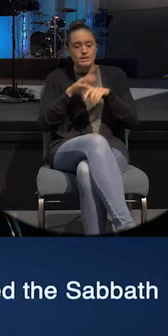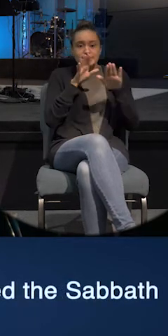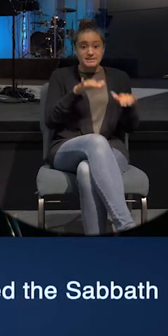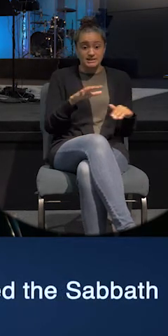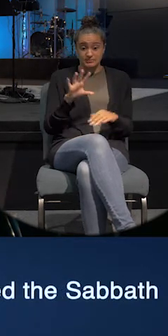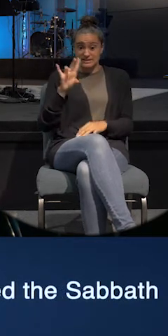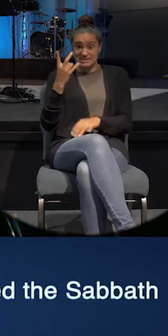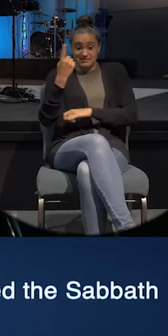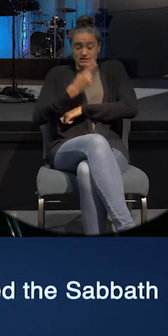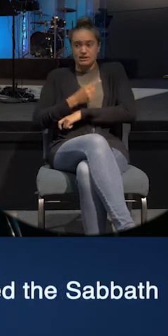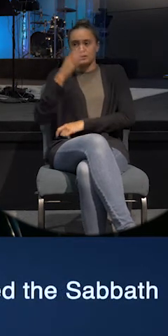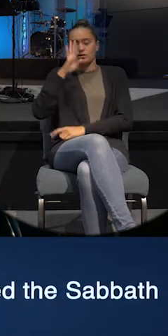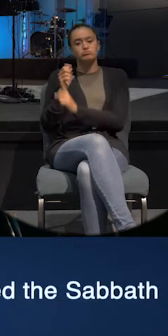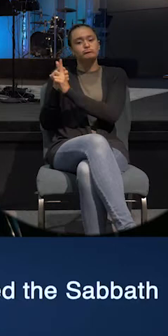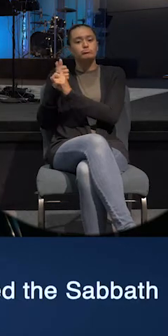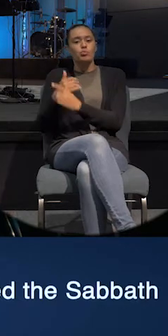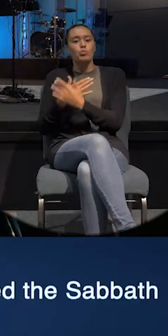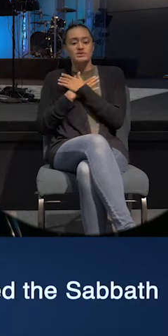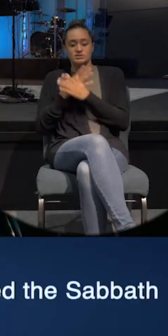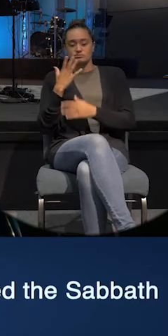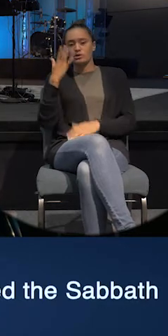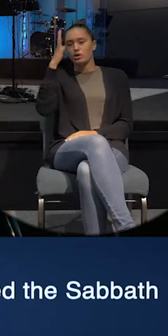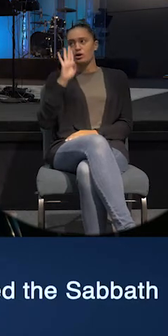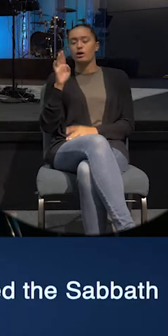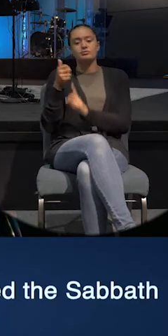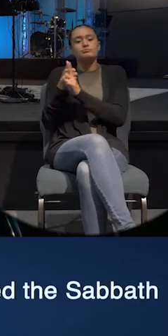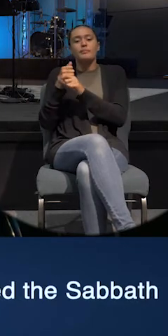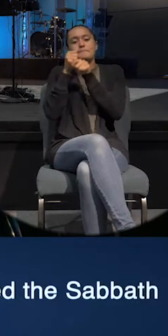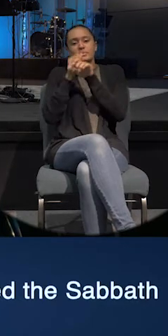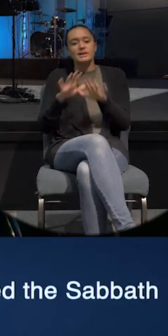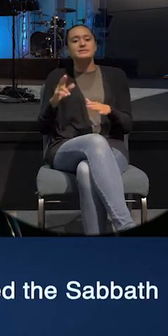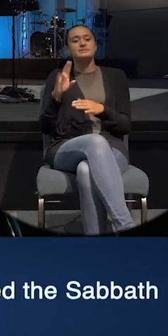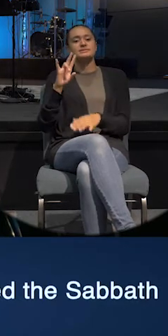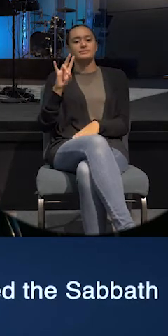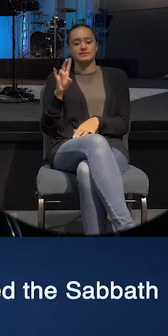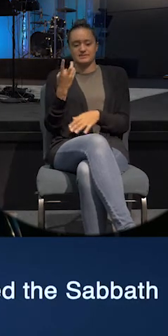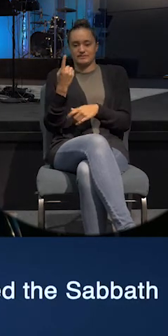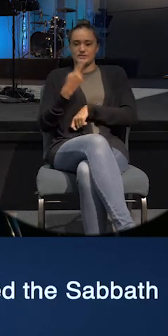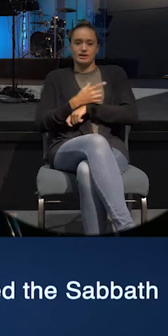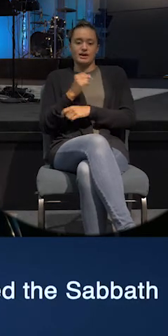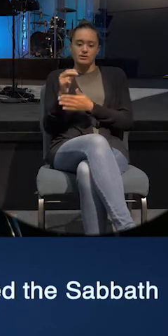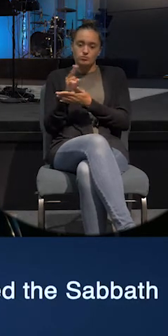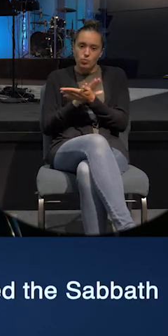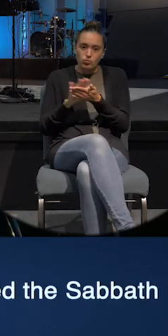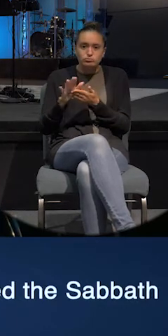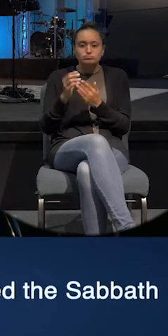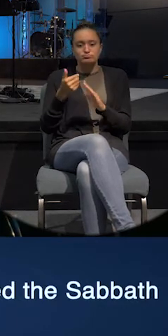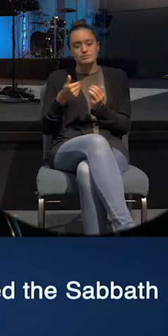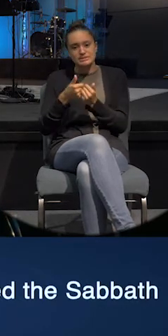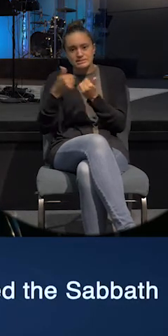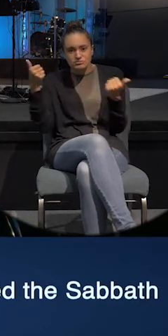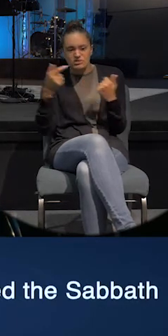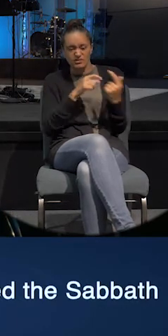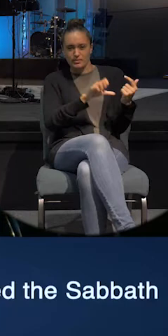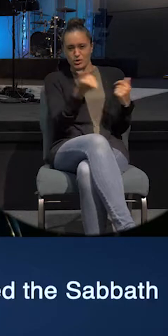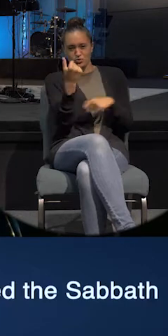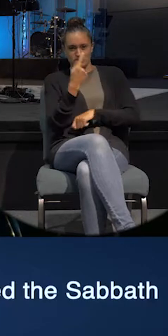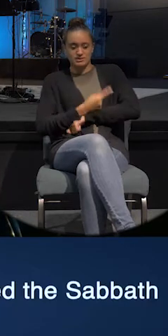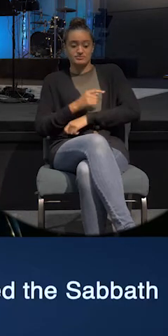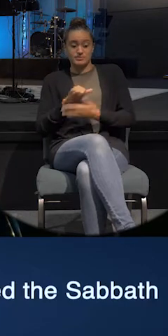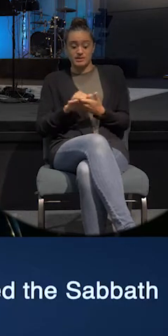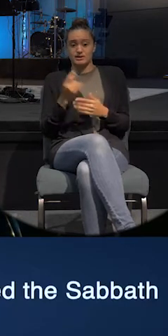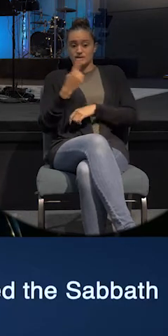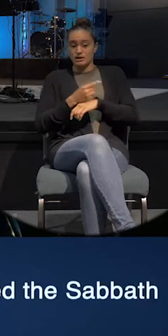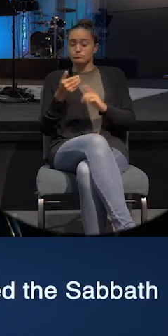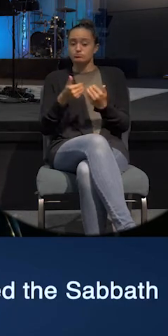day. Wherefore the Lord blessed the Sabbath day and hallowed it," or sanctified, set it apart. So it was set apart for the